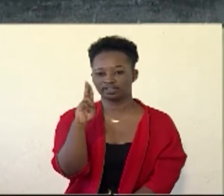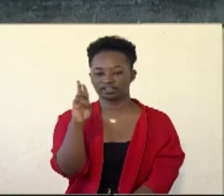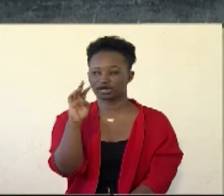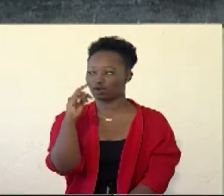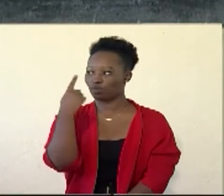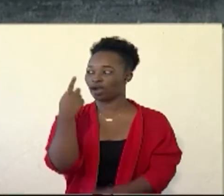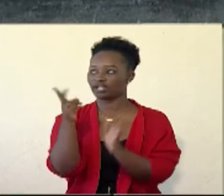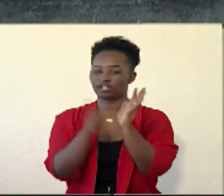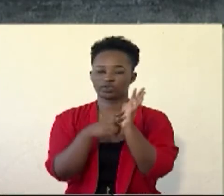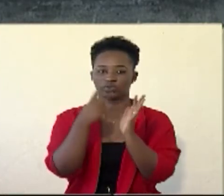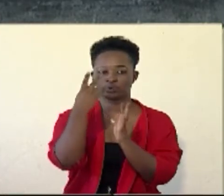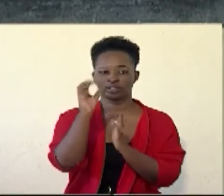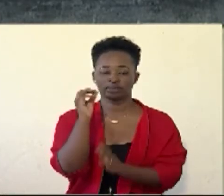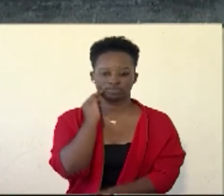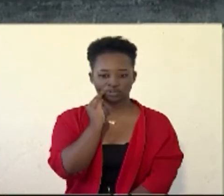is 20 million.